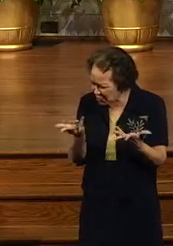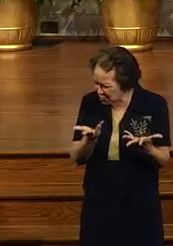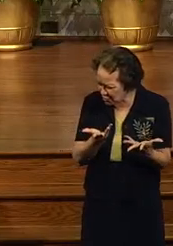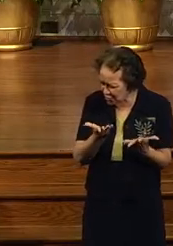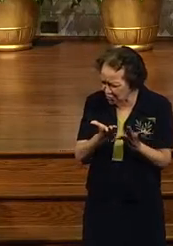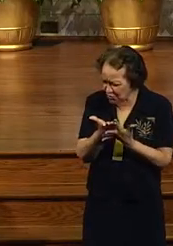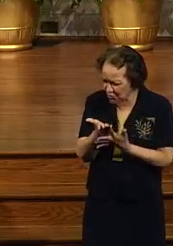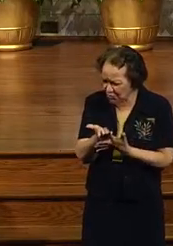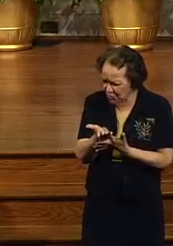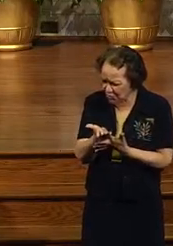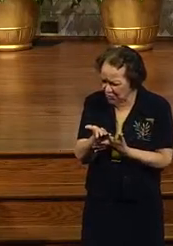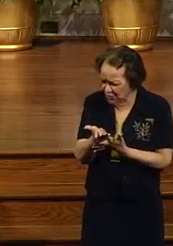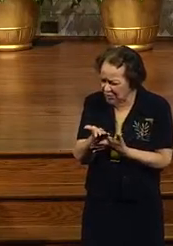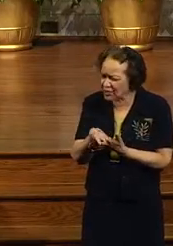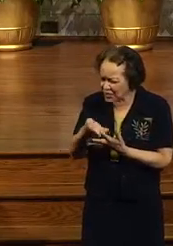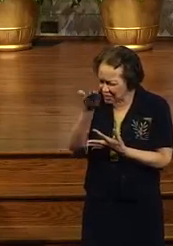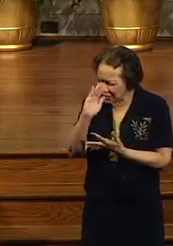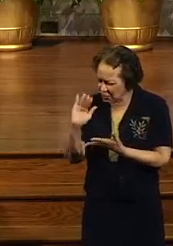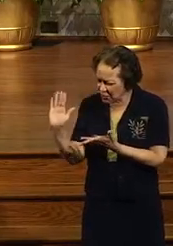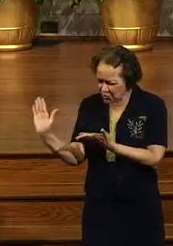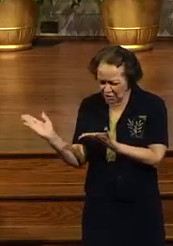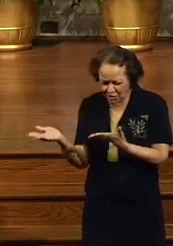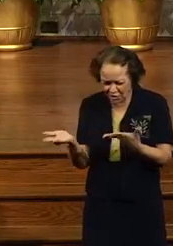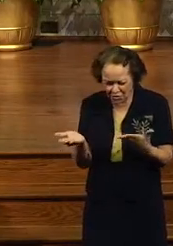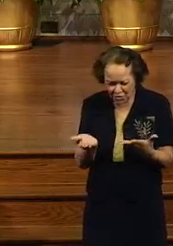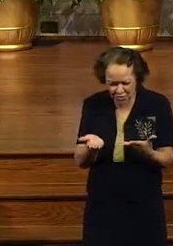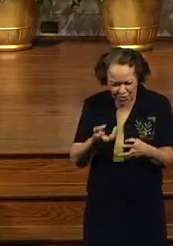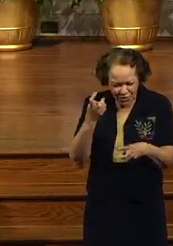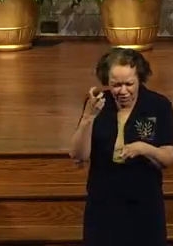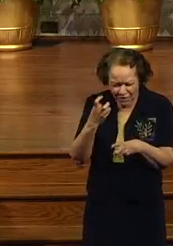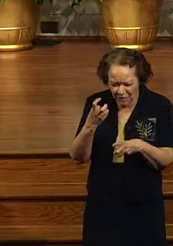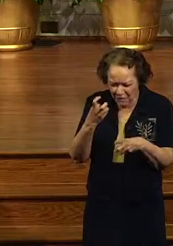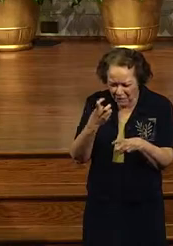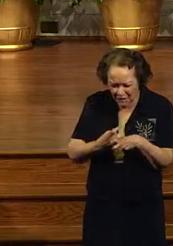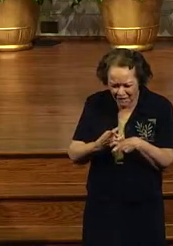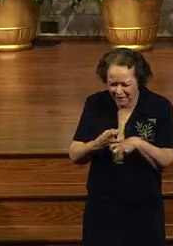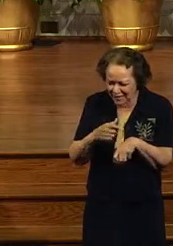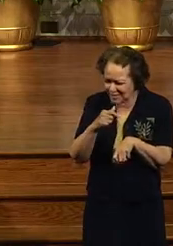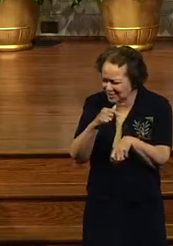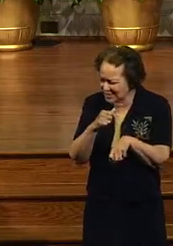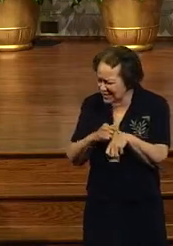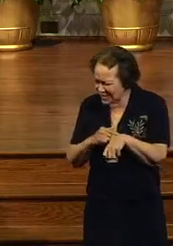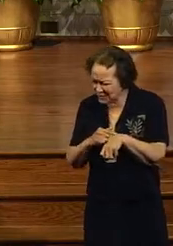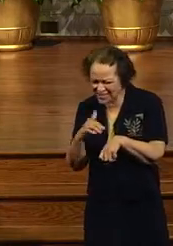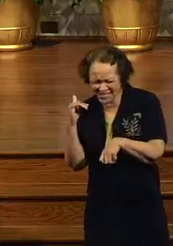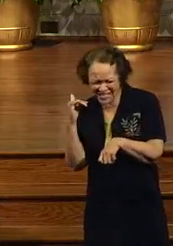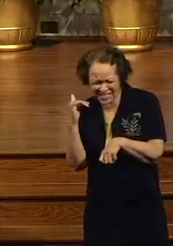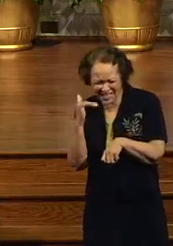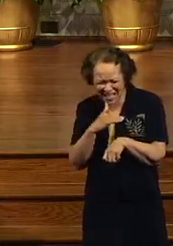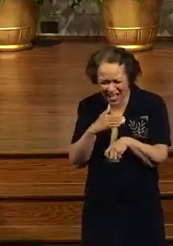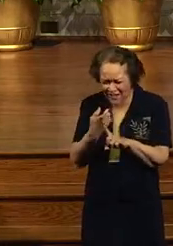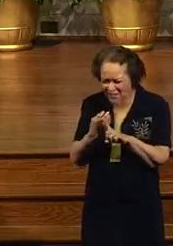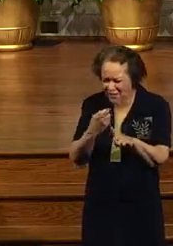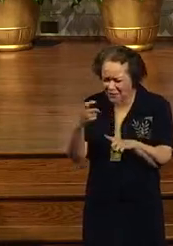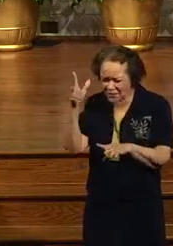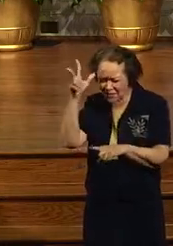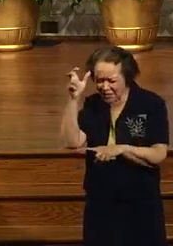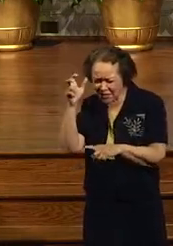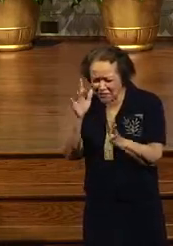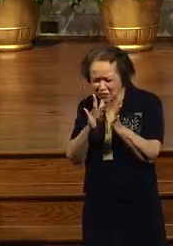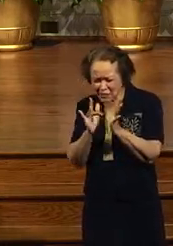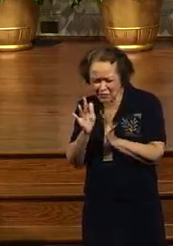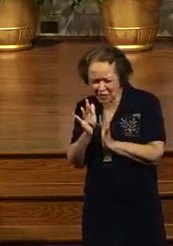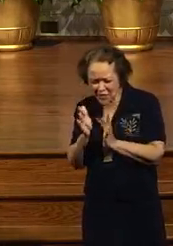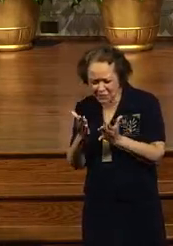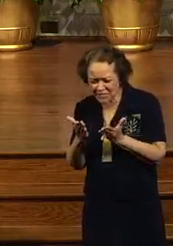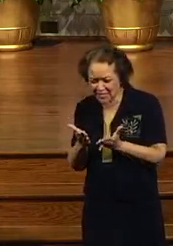he? He will bring you through the rough time. That's a lie straight from the devil. Because the Bible says that I can